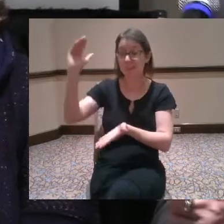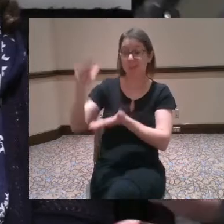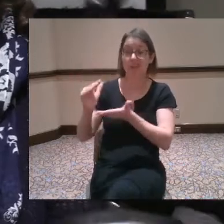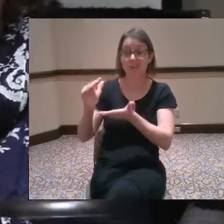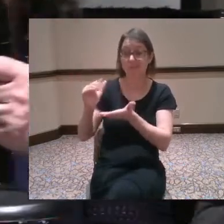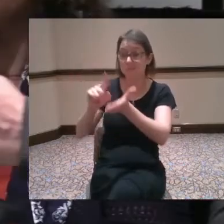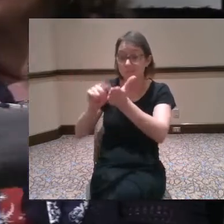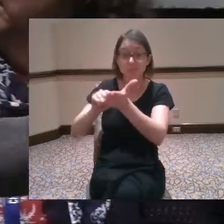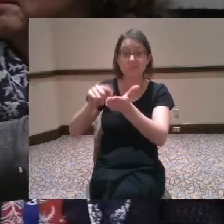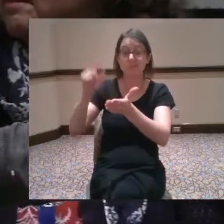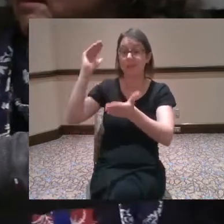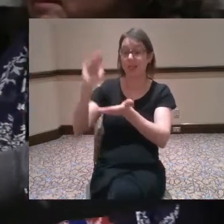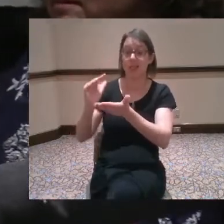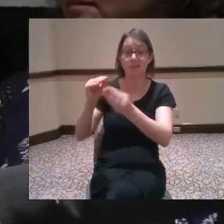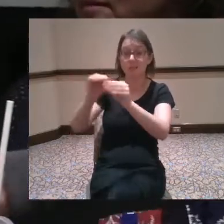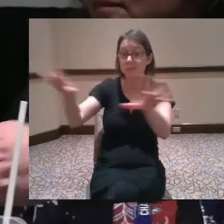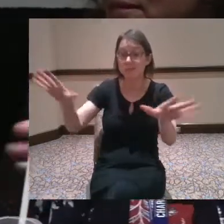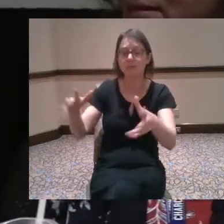get?